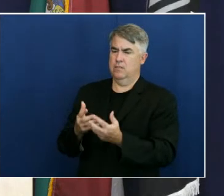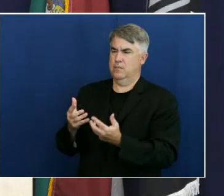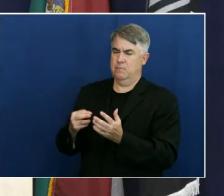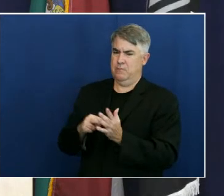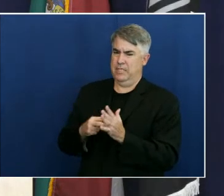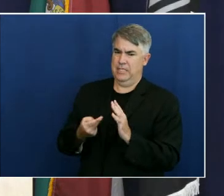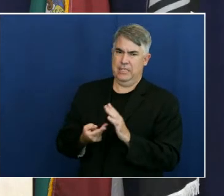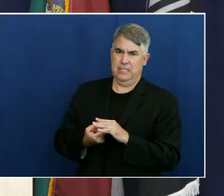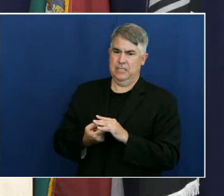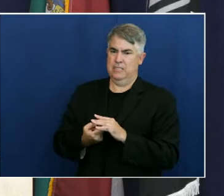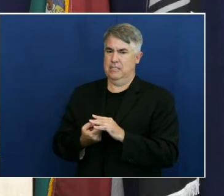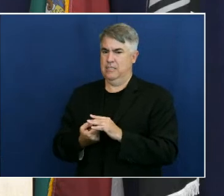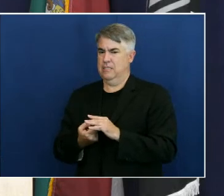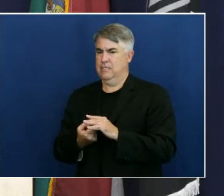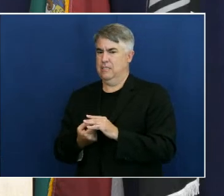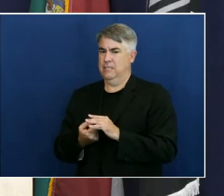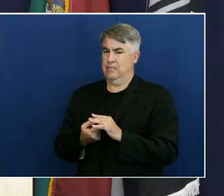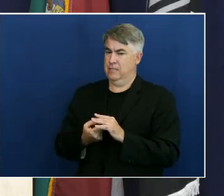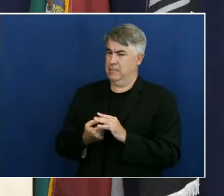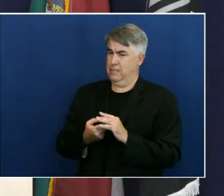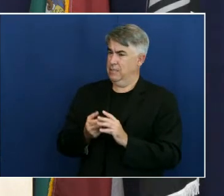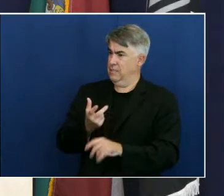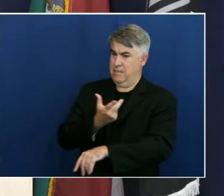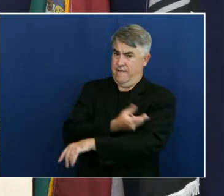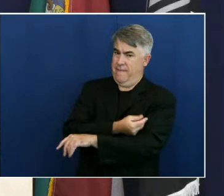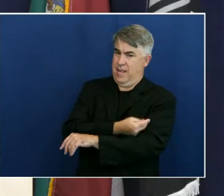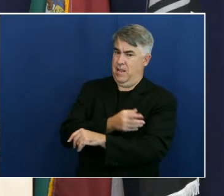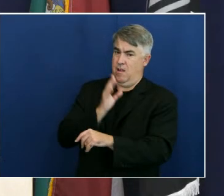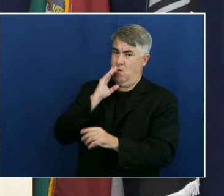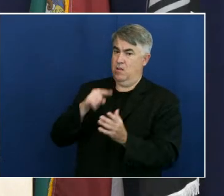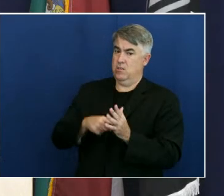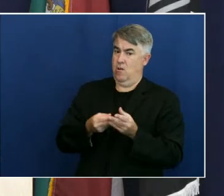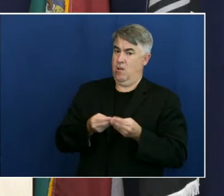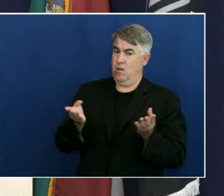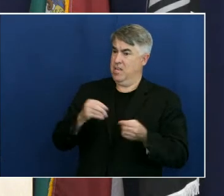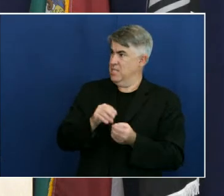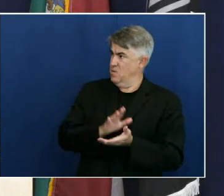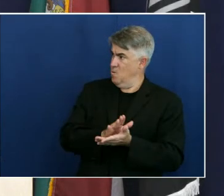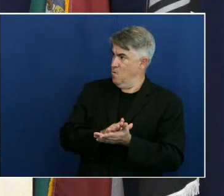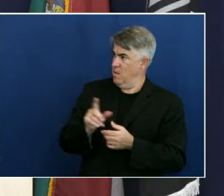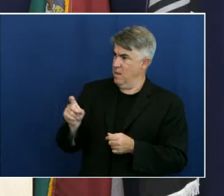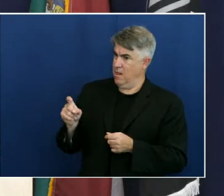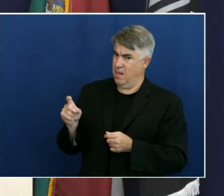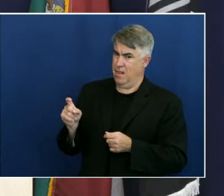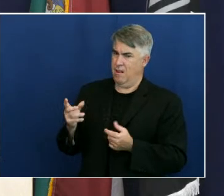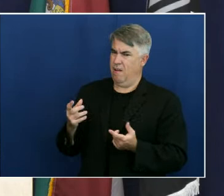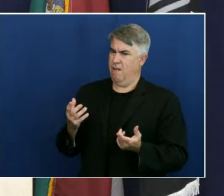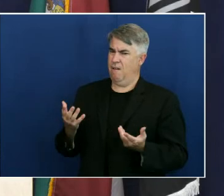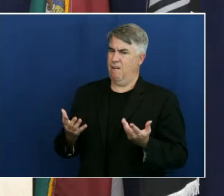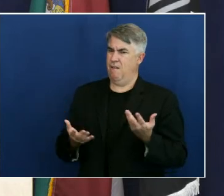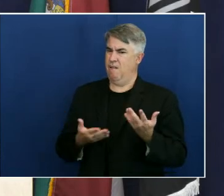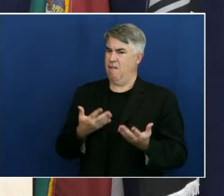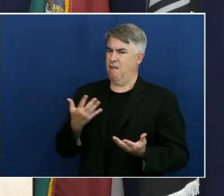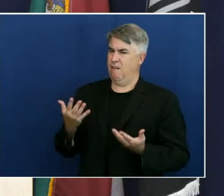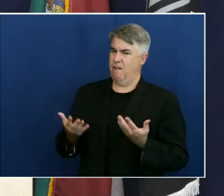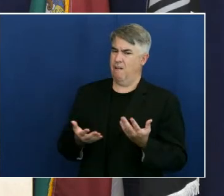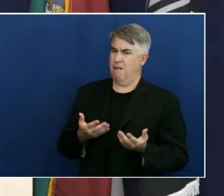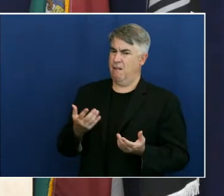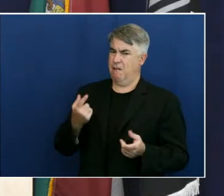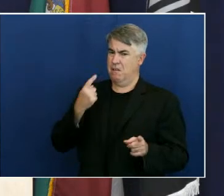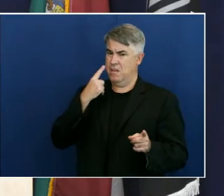to bring vaccine clinics to schools? I know some of the health systems are doing that, and I know there's that recently announced program